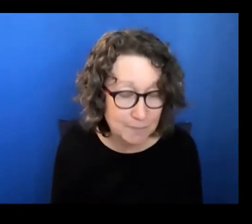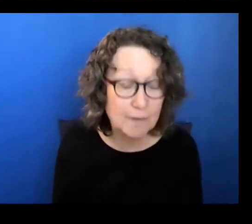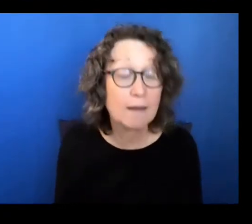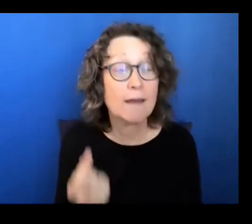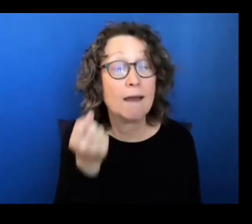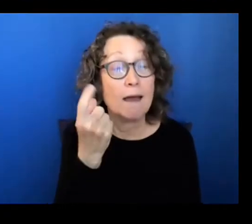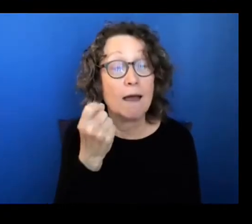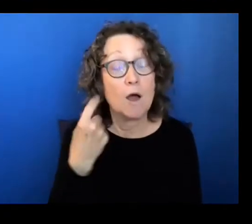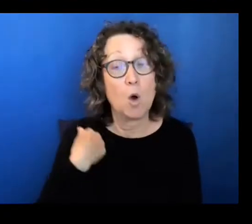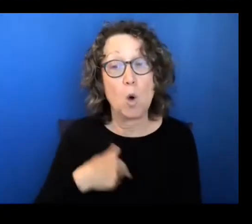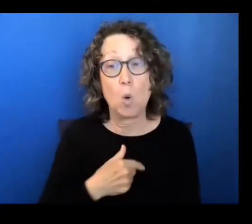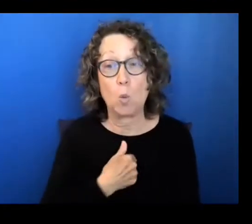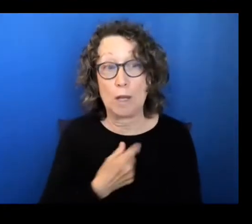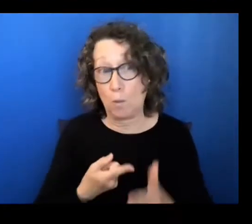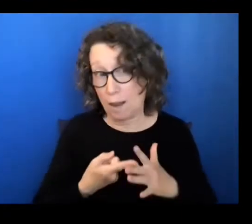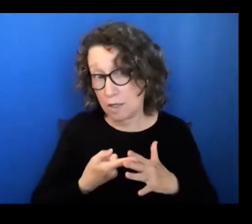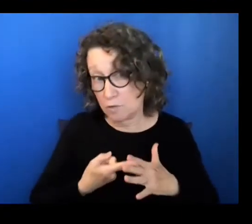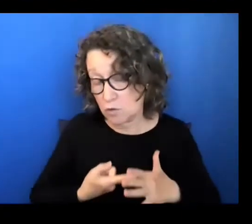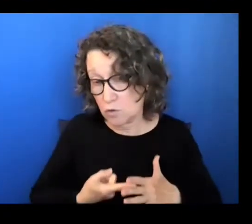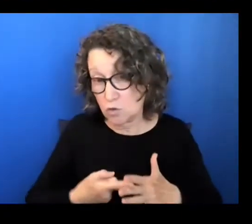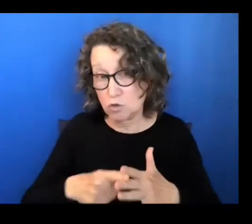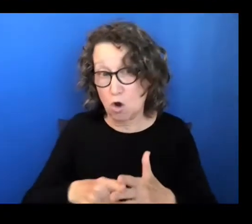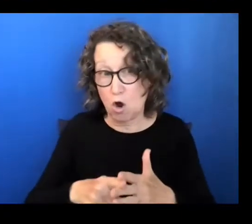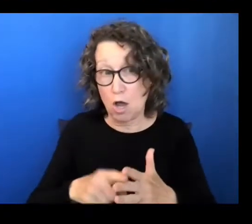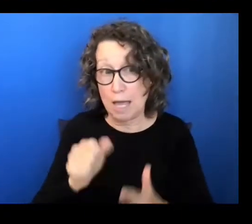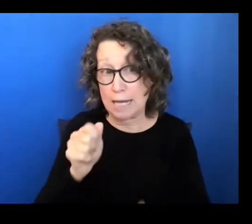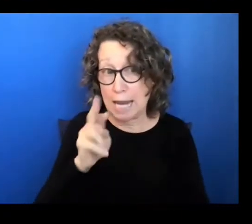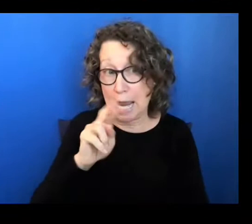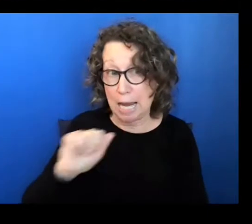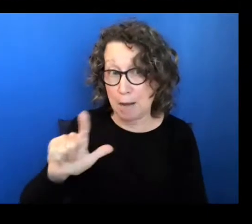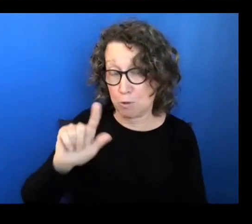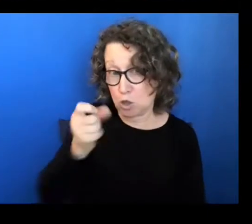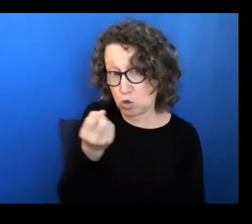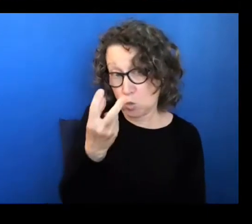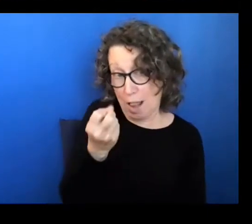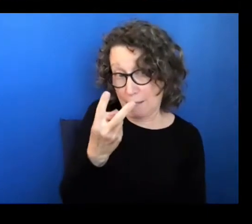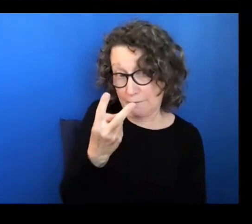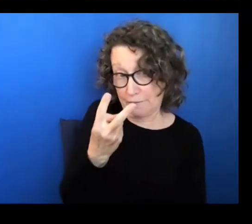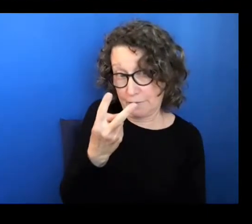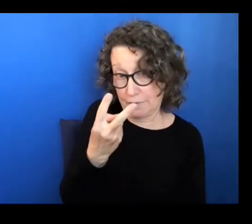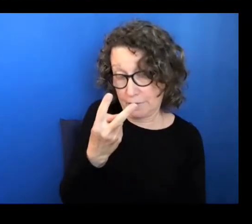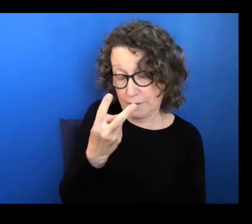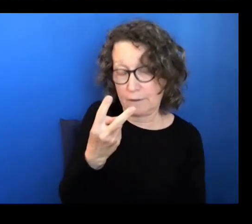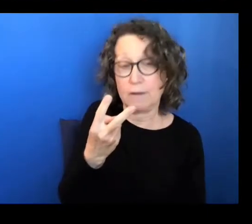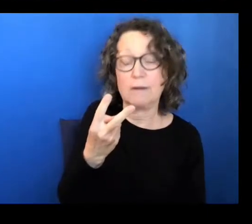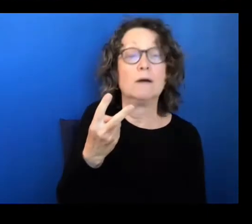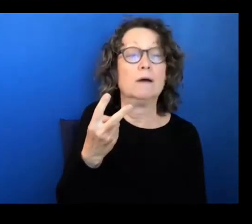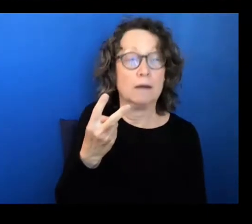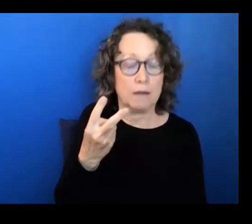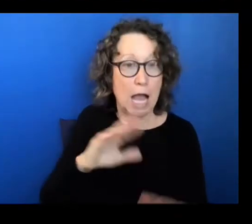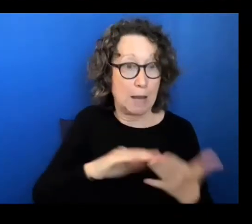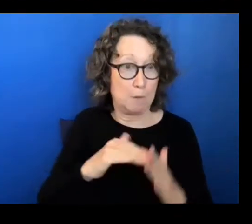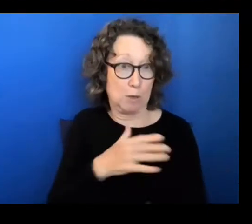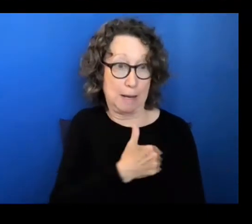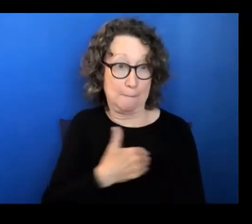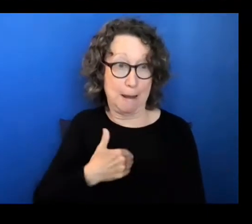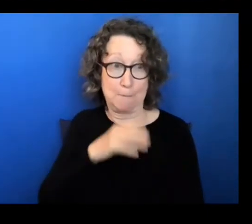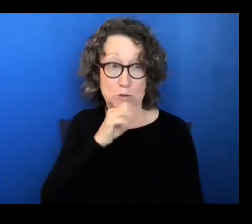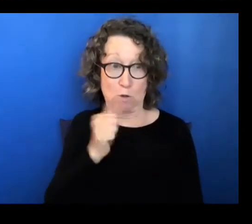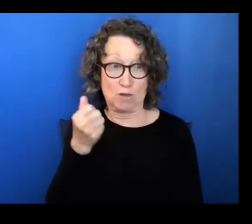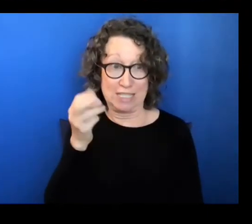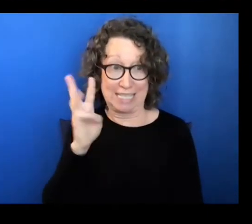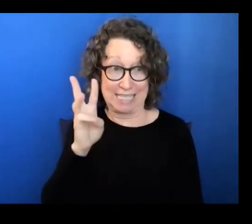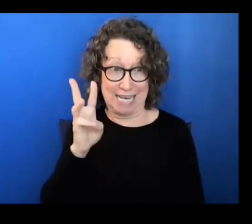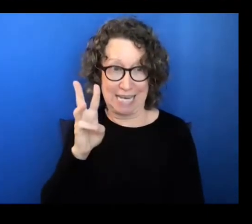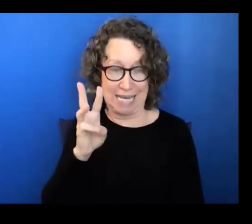However, we will begin on April 12th, making it available to community members 16